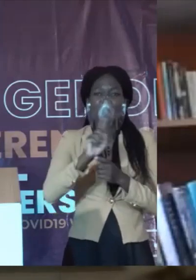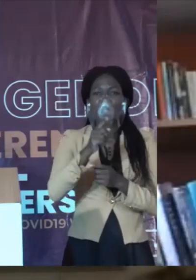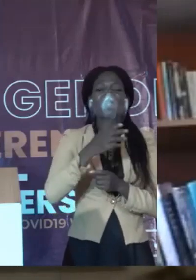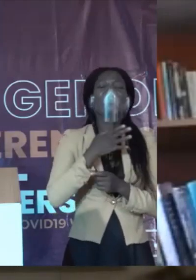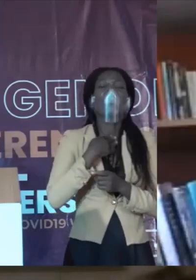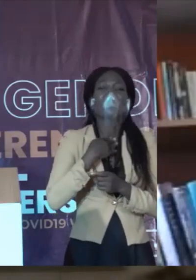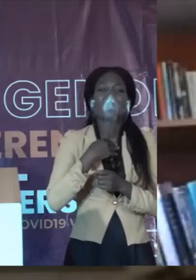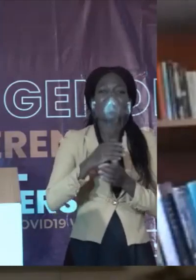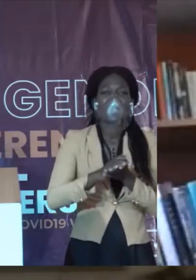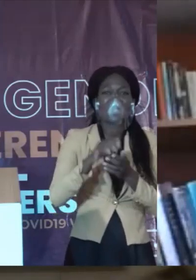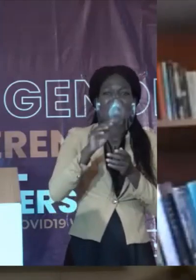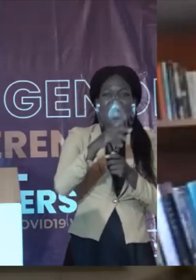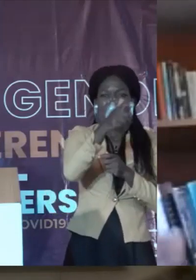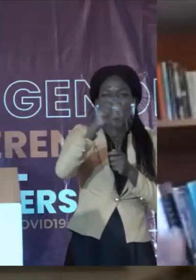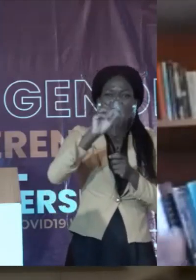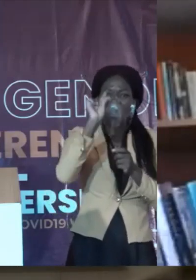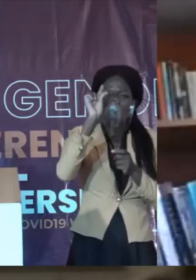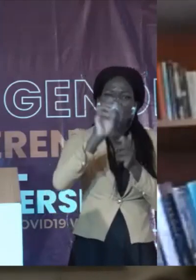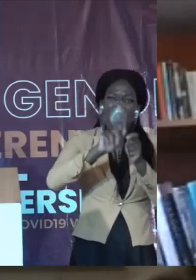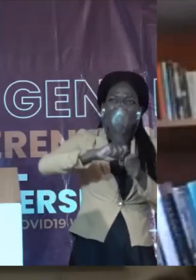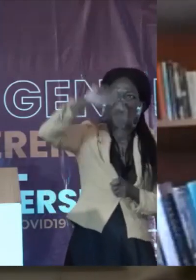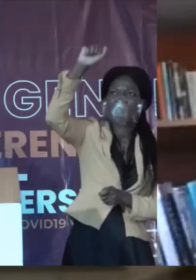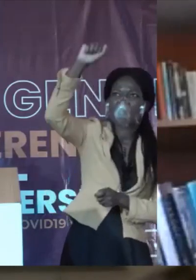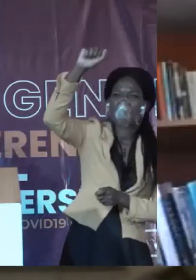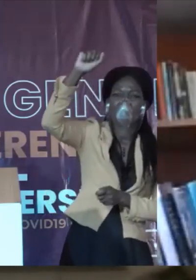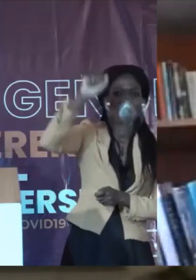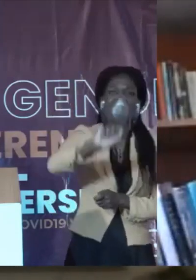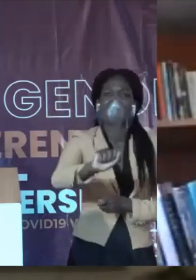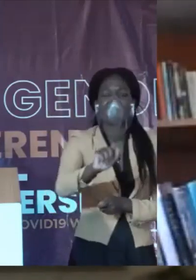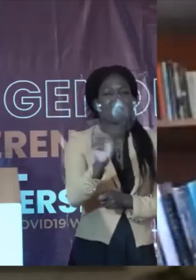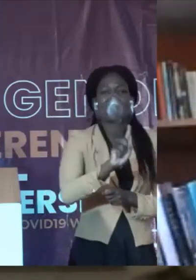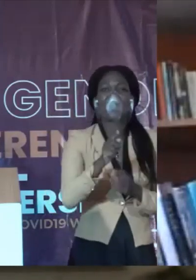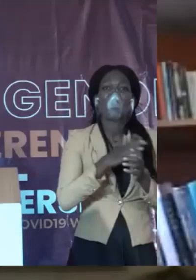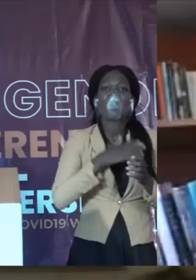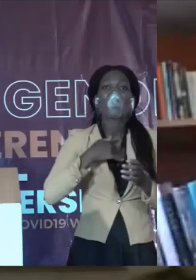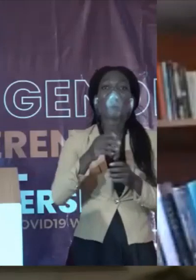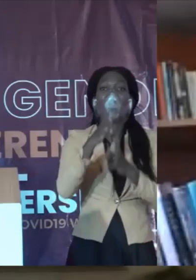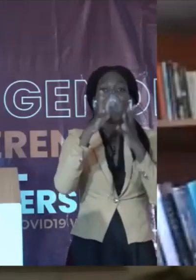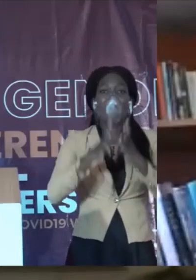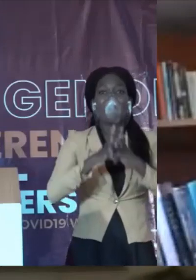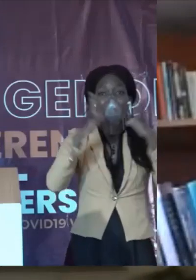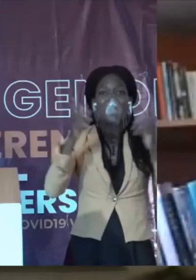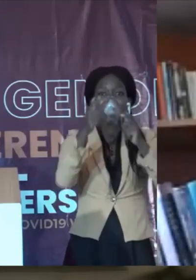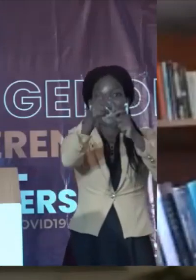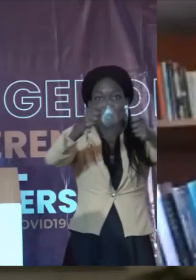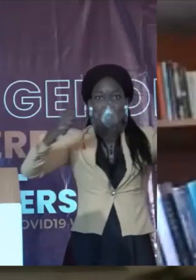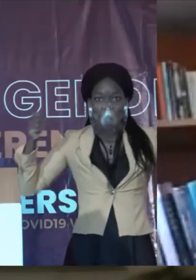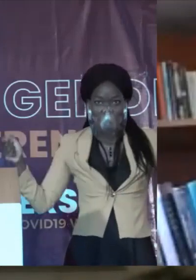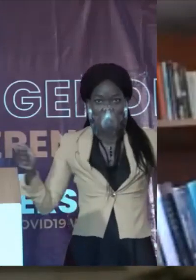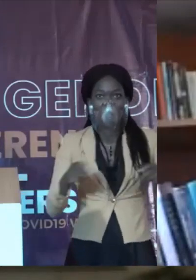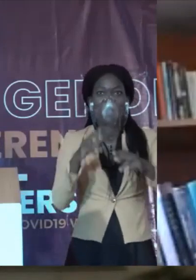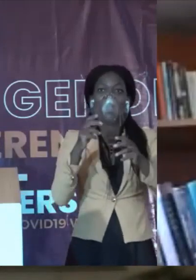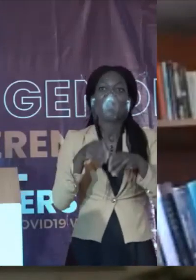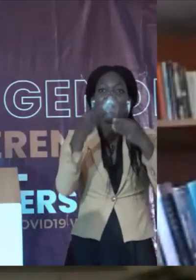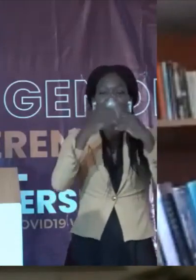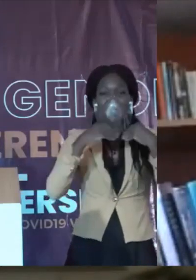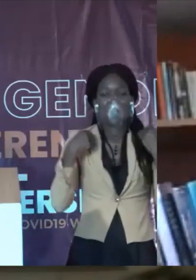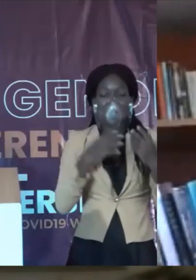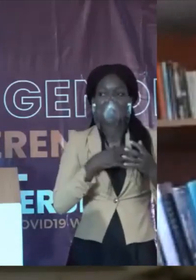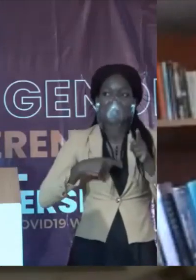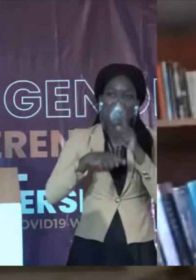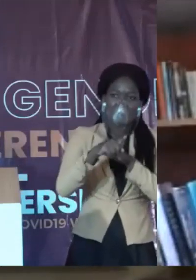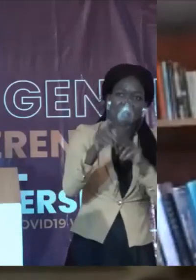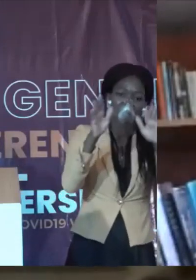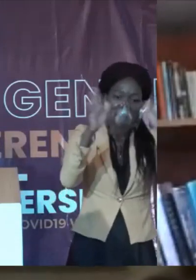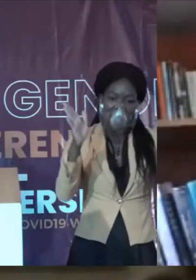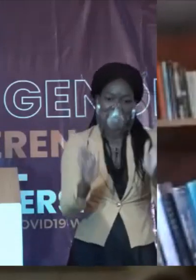African women, we are big, we are robust. We need a door to walk into, sit on the table, discuss. When it's a window, you can only